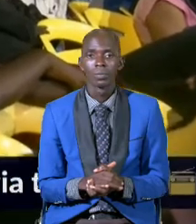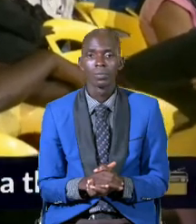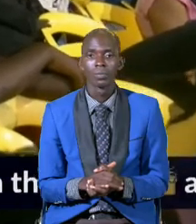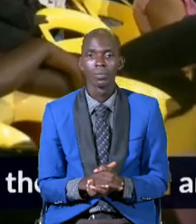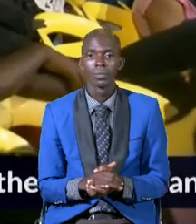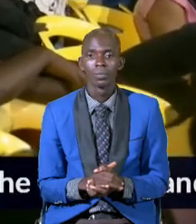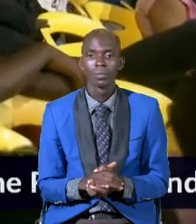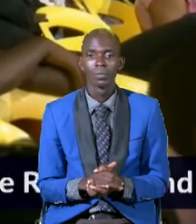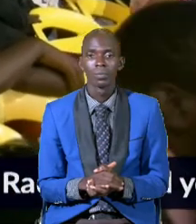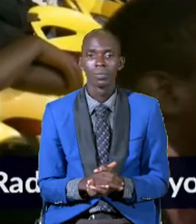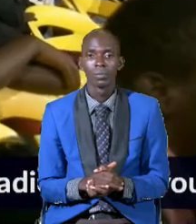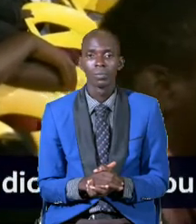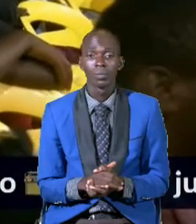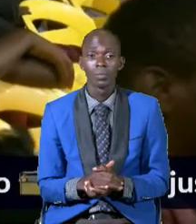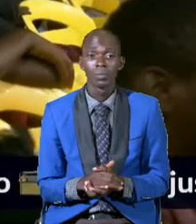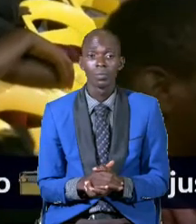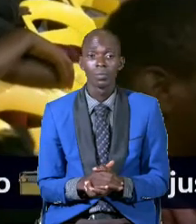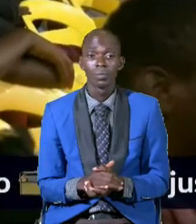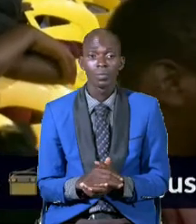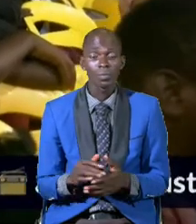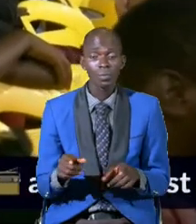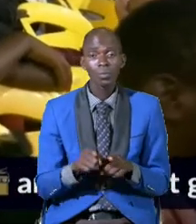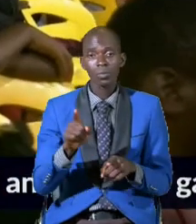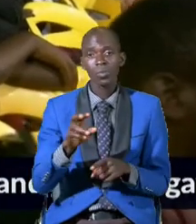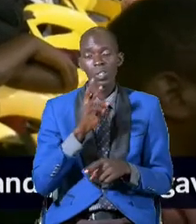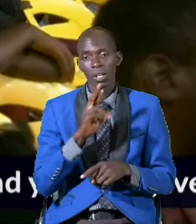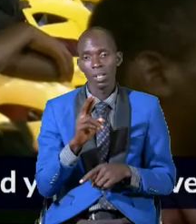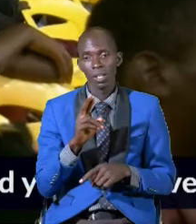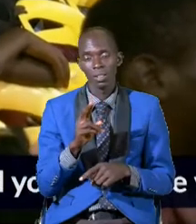If you are sitting, this is the night of your connection.